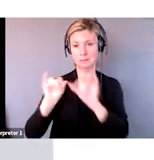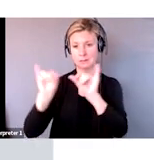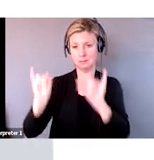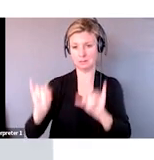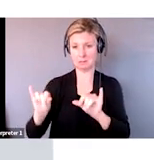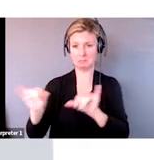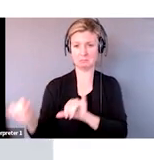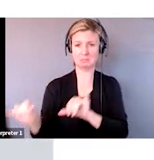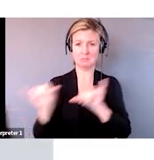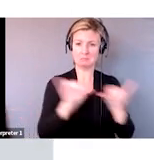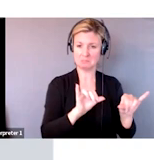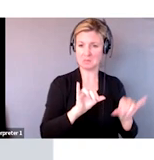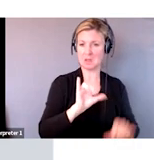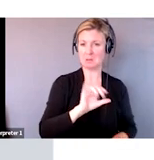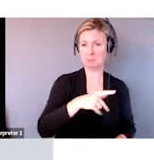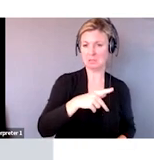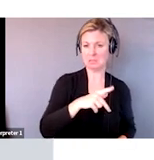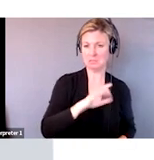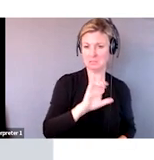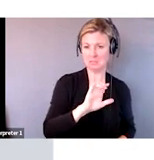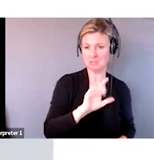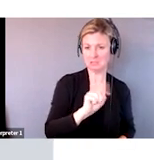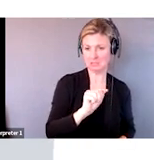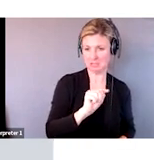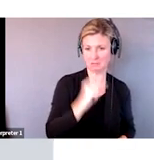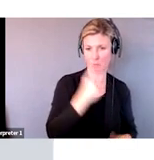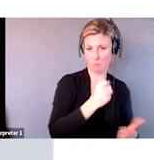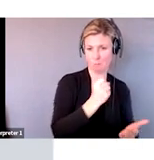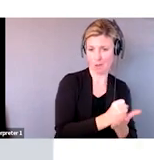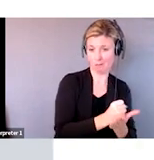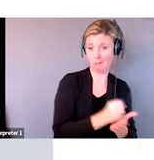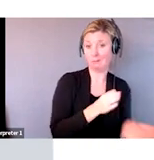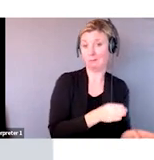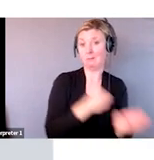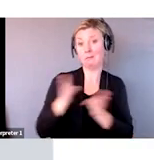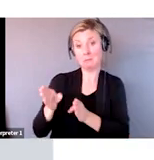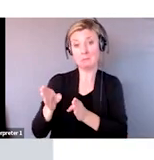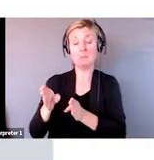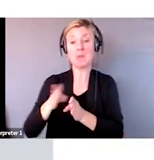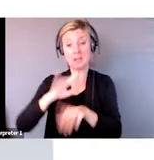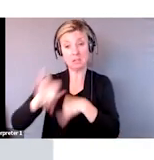PCT in patents in that it's an international system. The